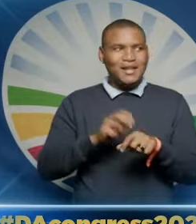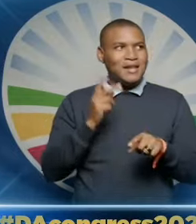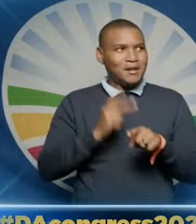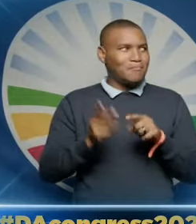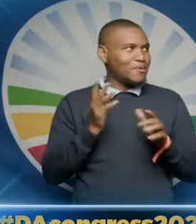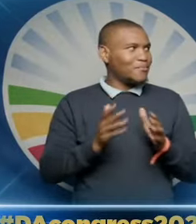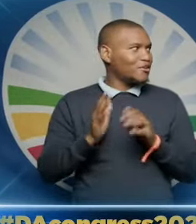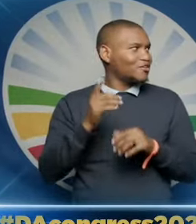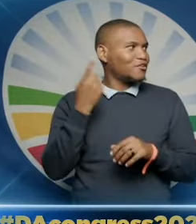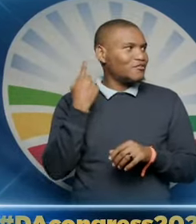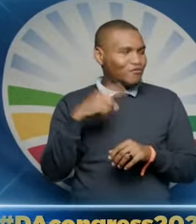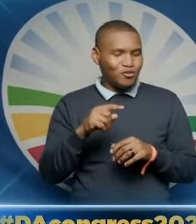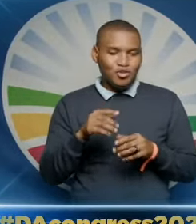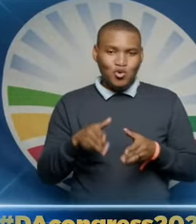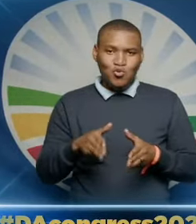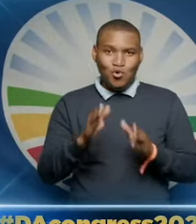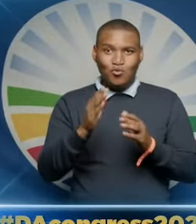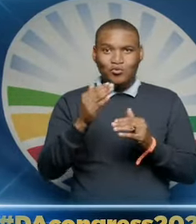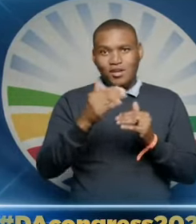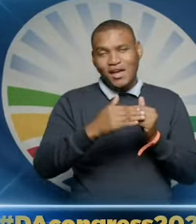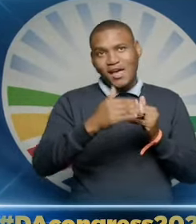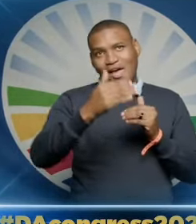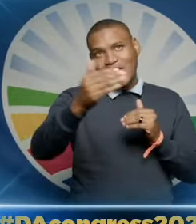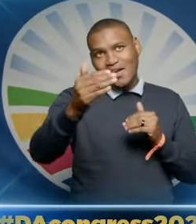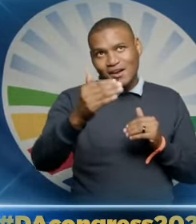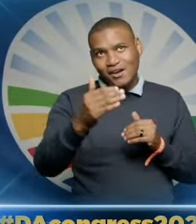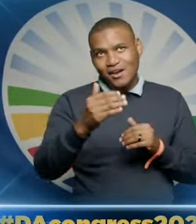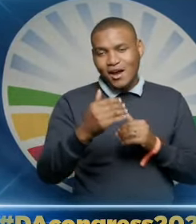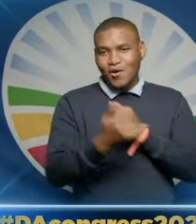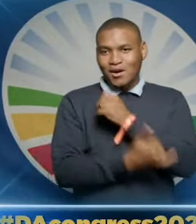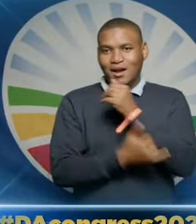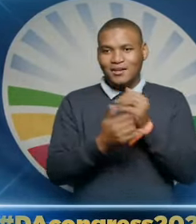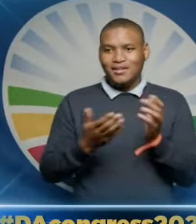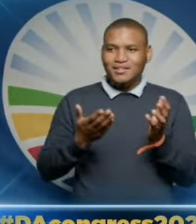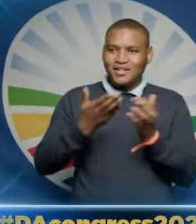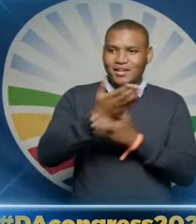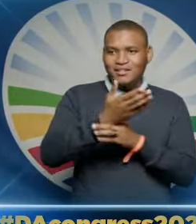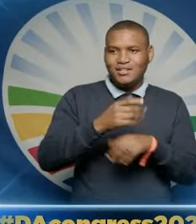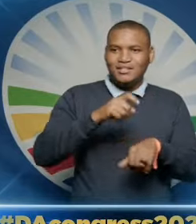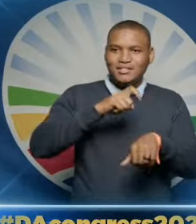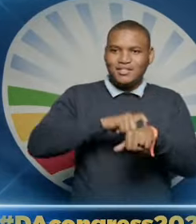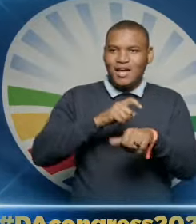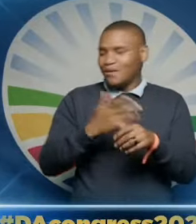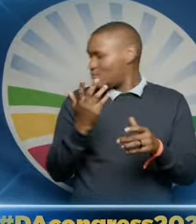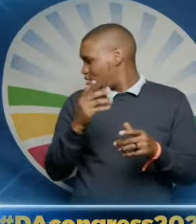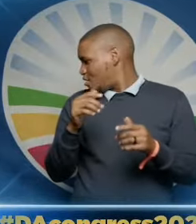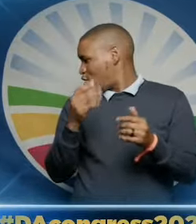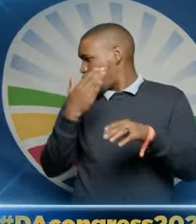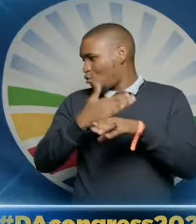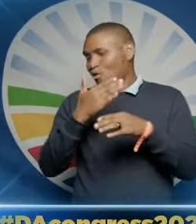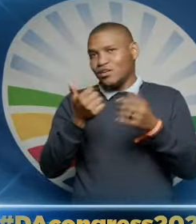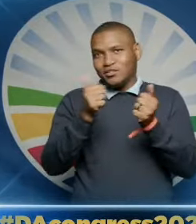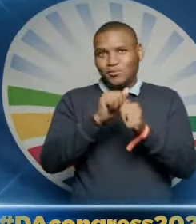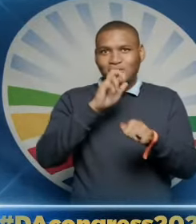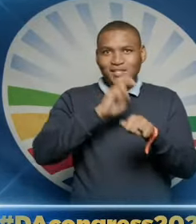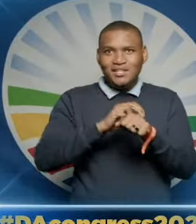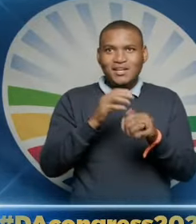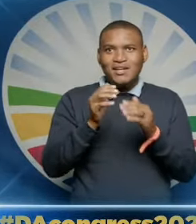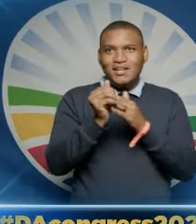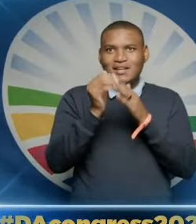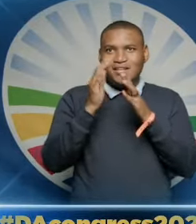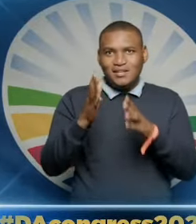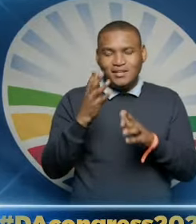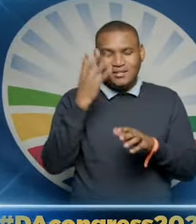preparation for the road ahead. Our country has entered a phase of coalition governance. We need leaders with experience in